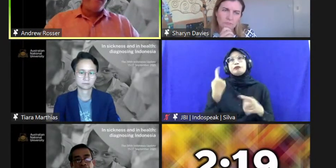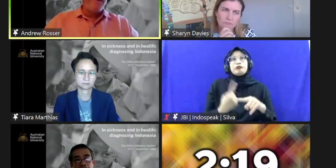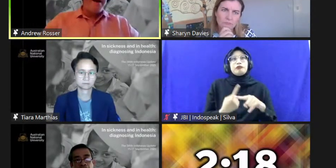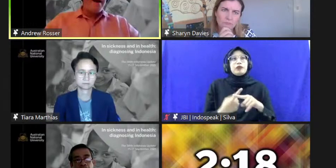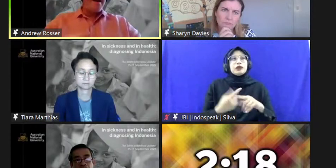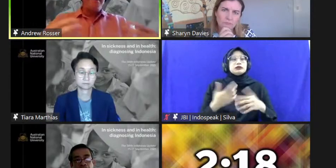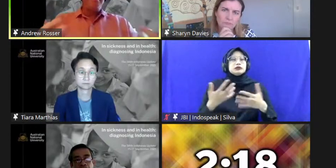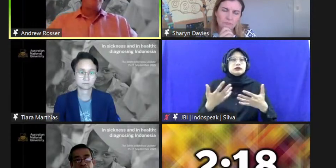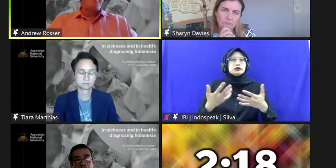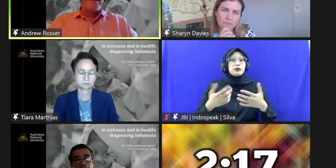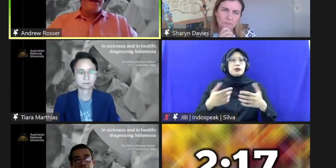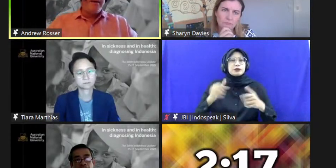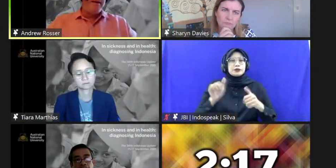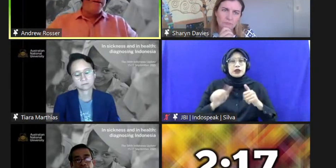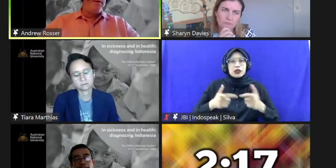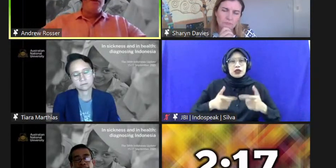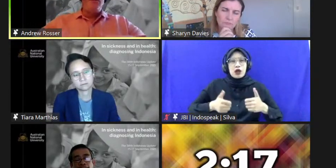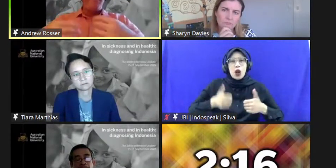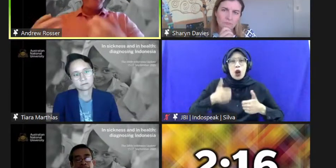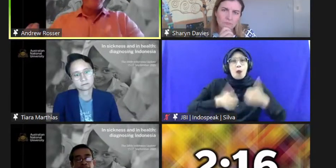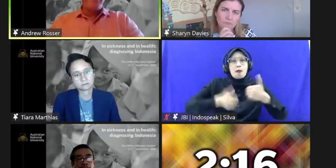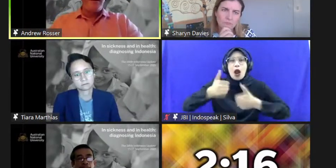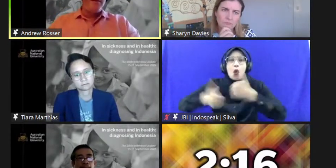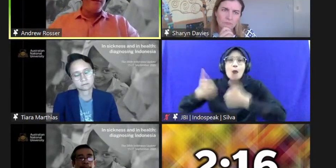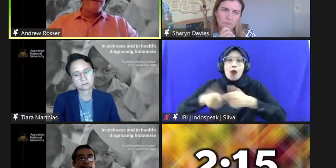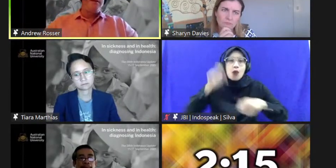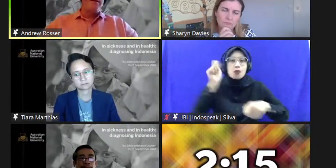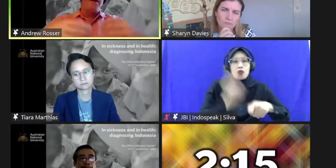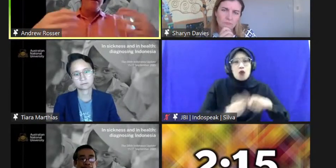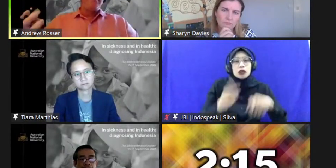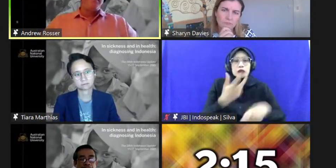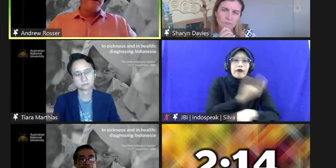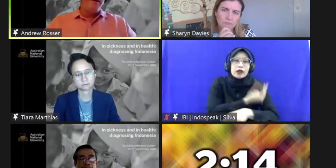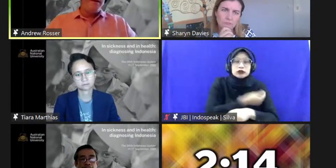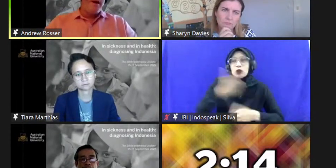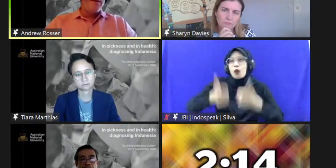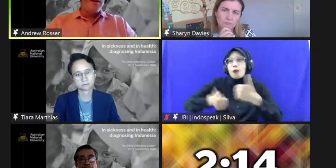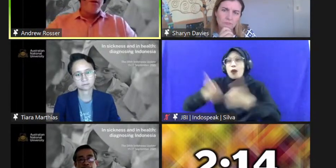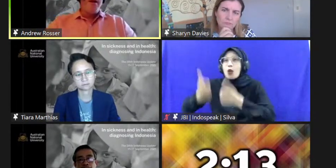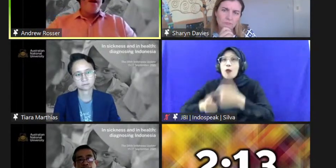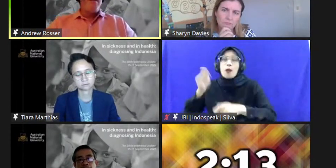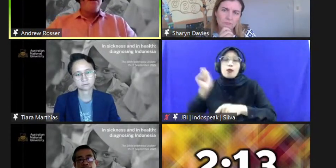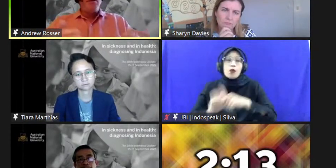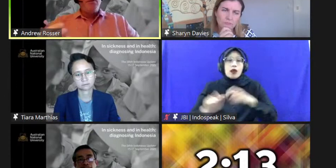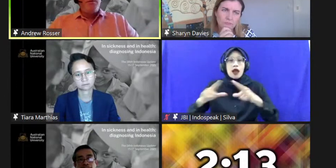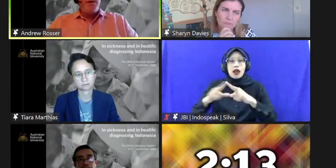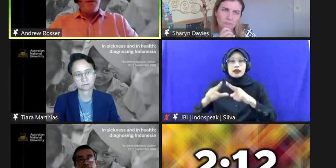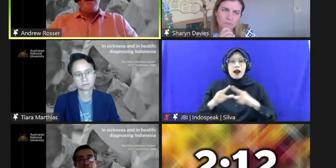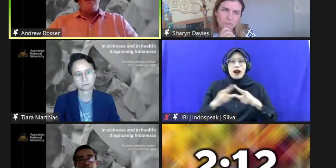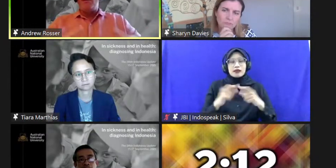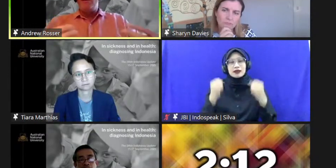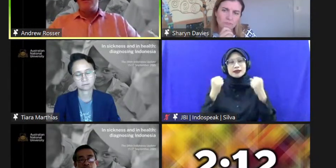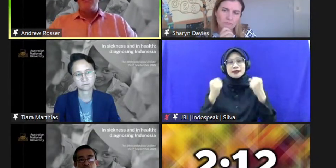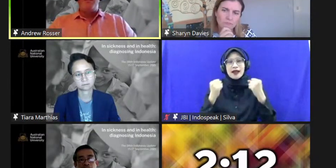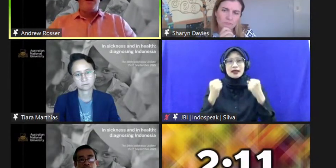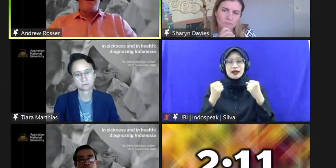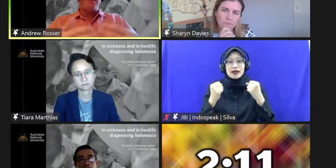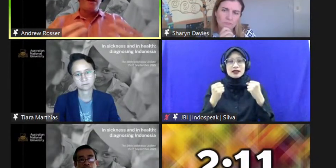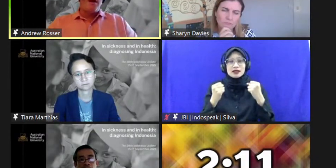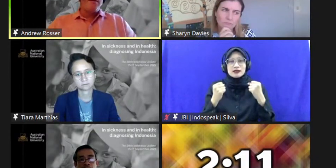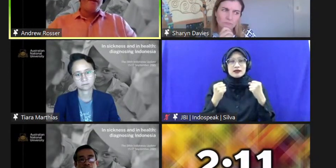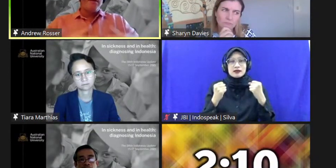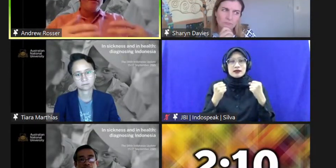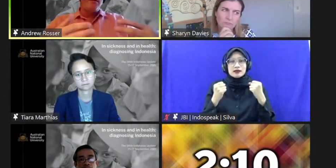of alat kesehatan and new vaccines and so on. And this could